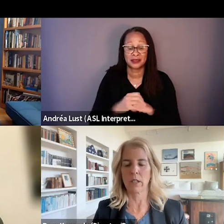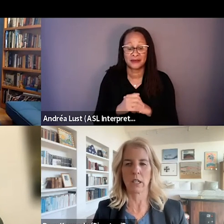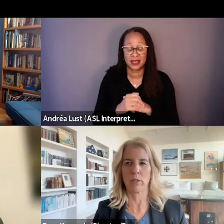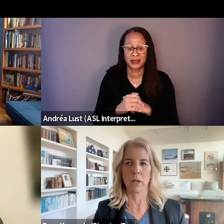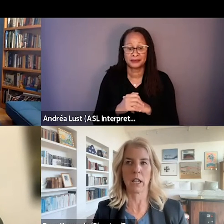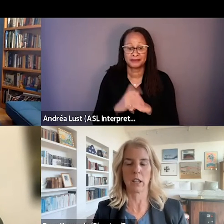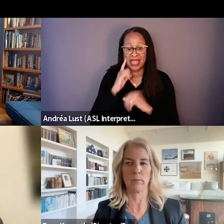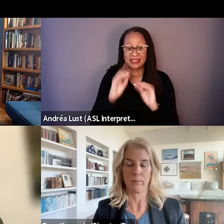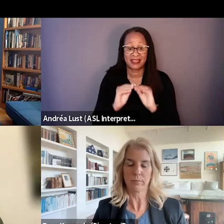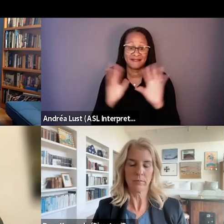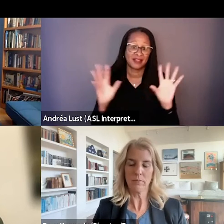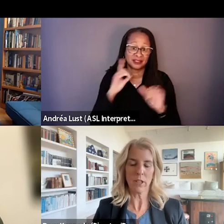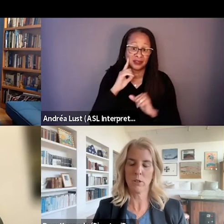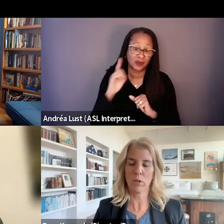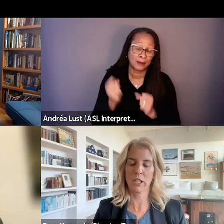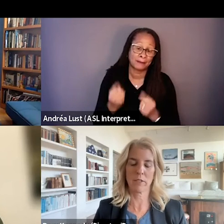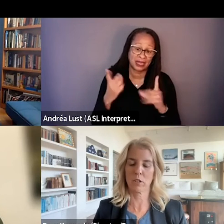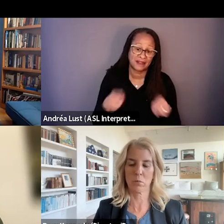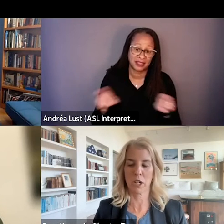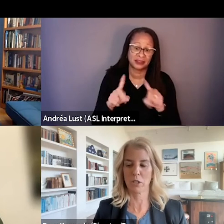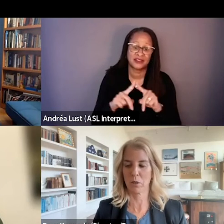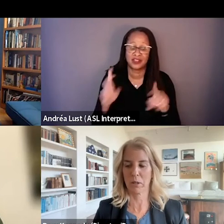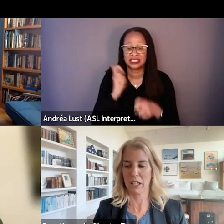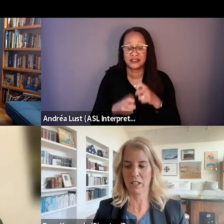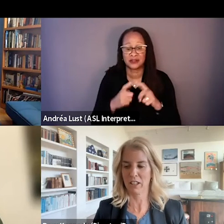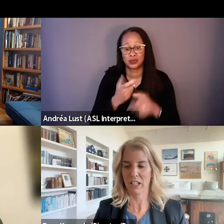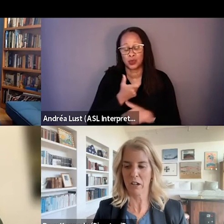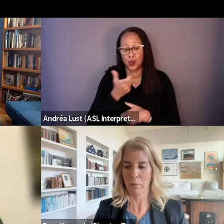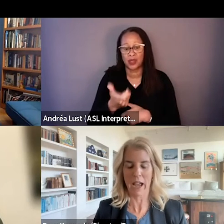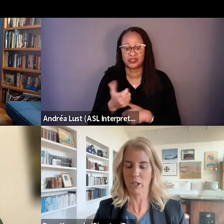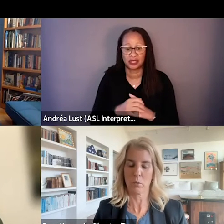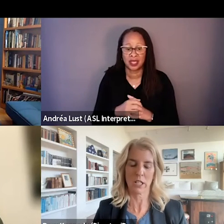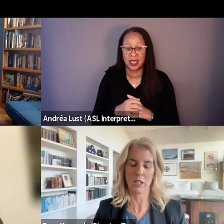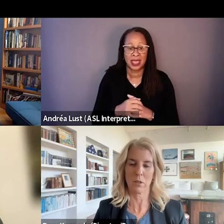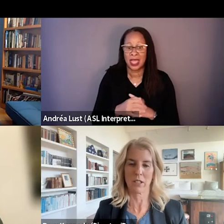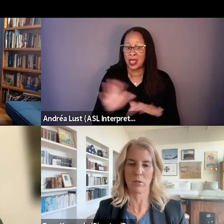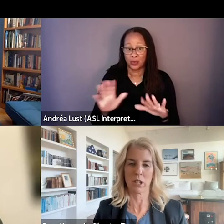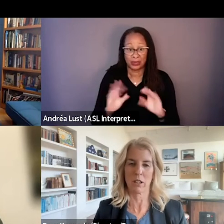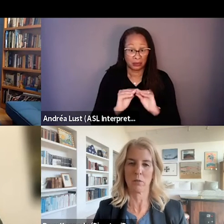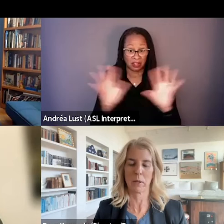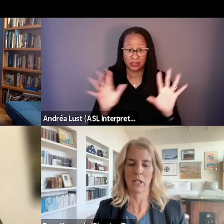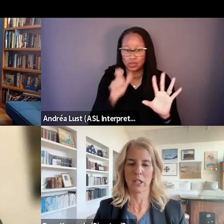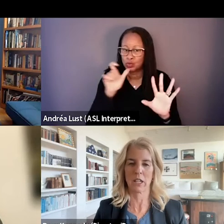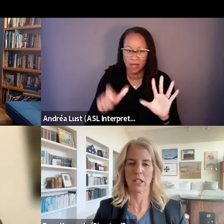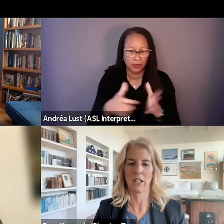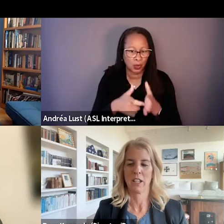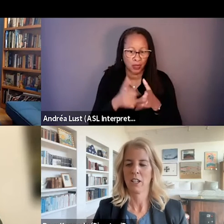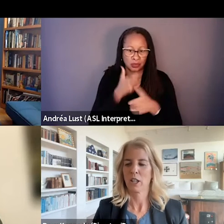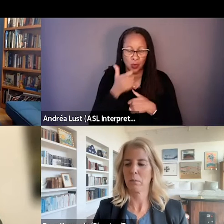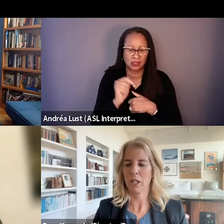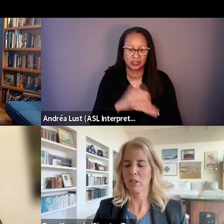think obviously for many of them, it's very difficult to watch. And we made it clear that none of them had to watch it, because we imagine that